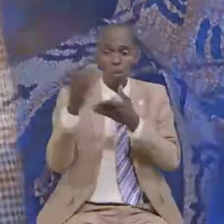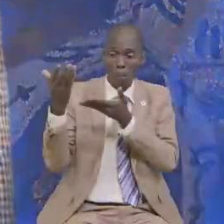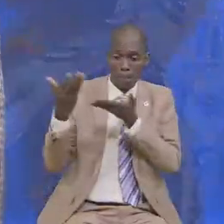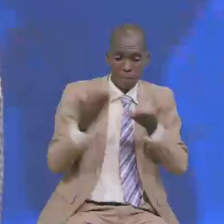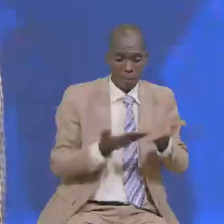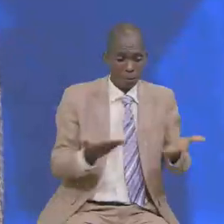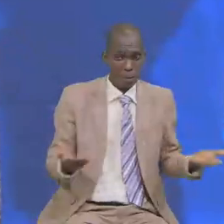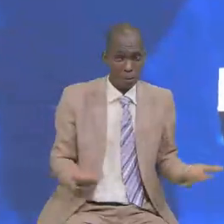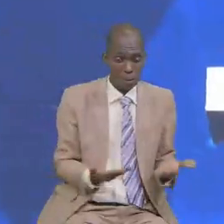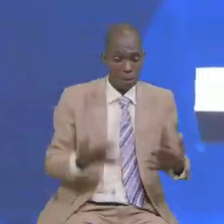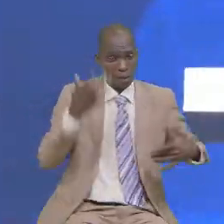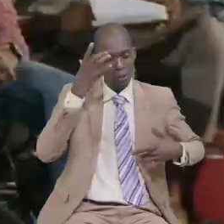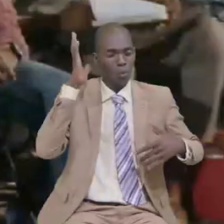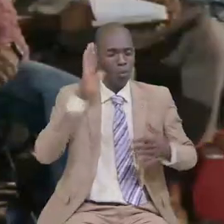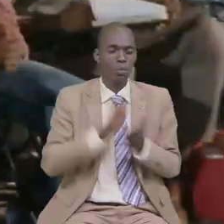be healed.